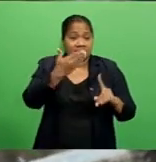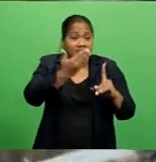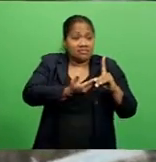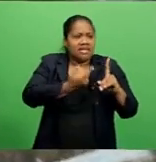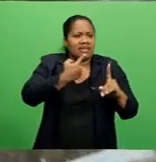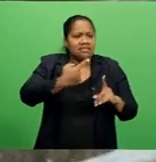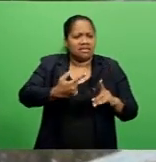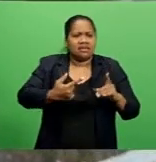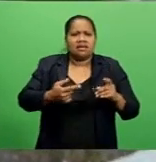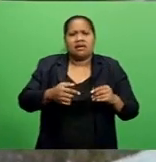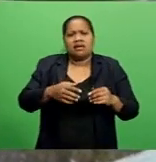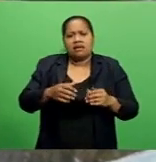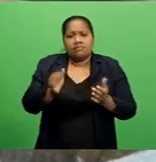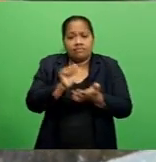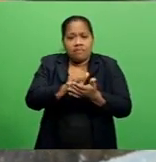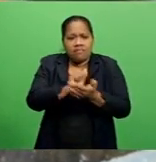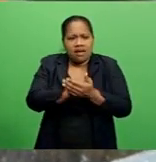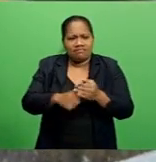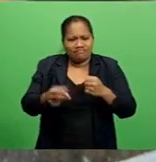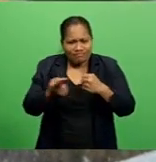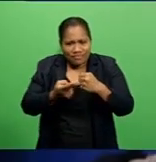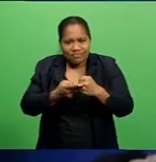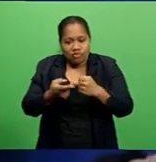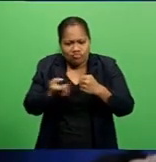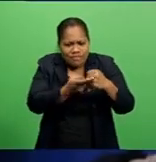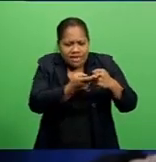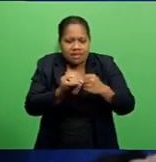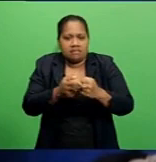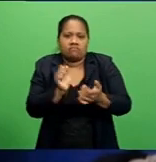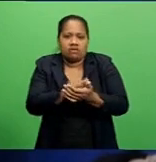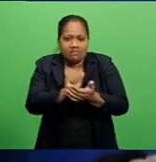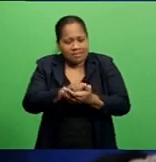proper maintenance and repairs is critical.